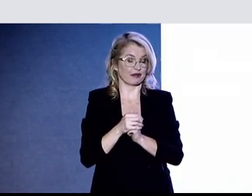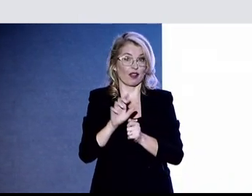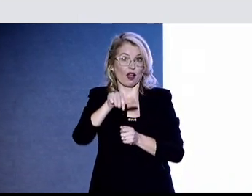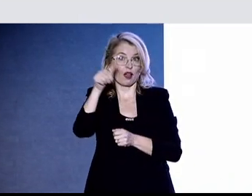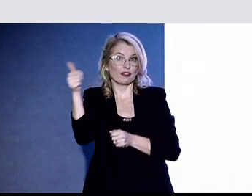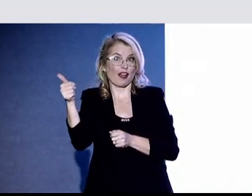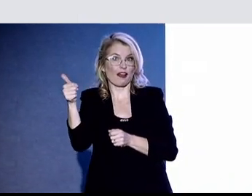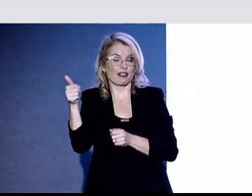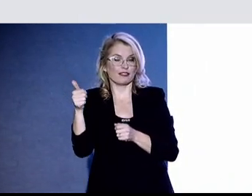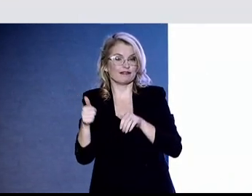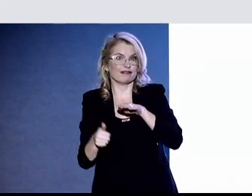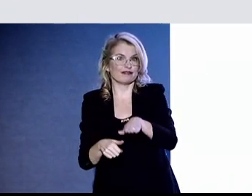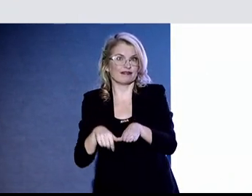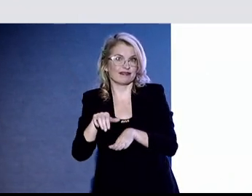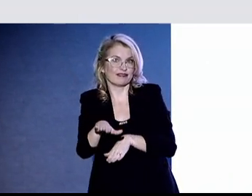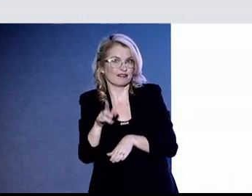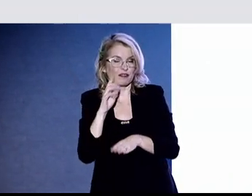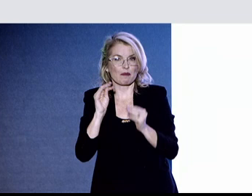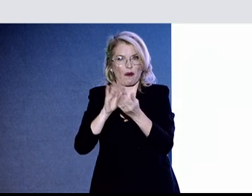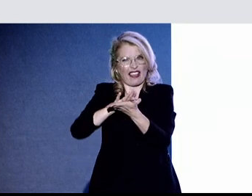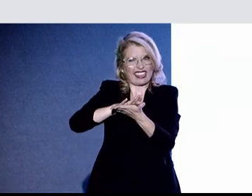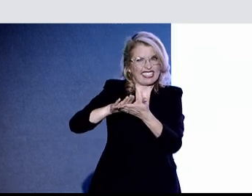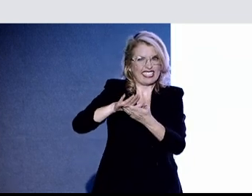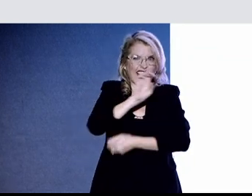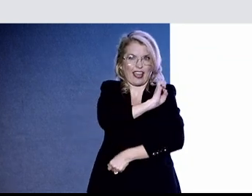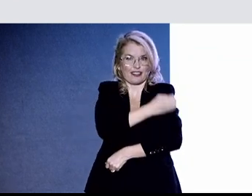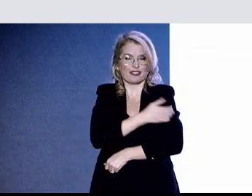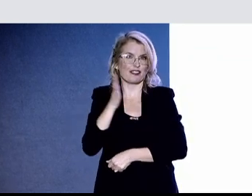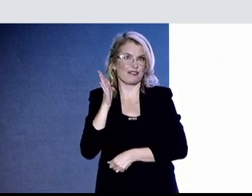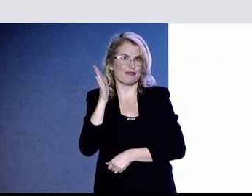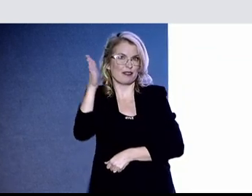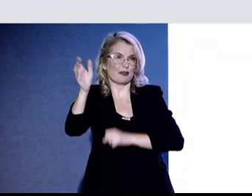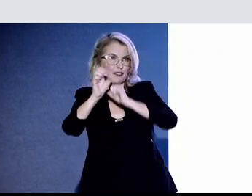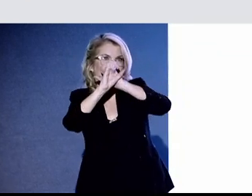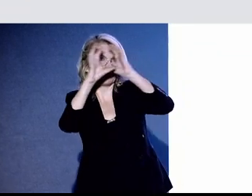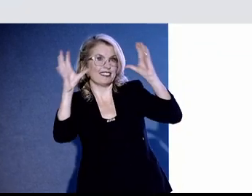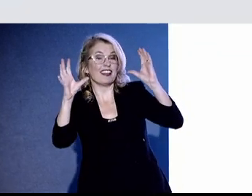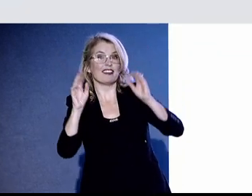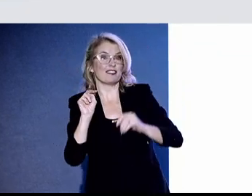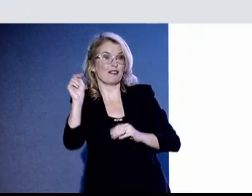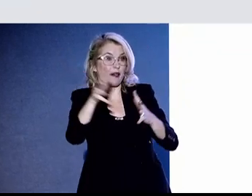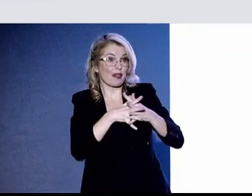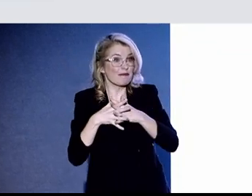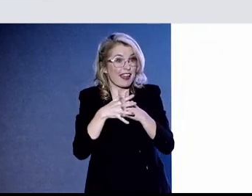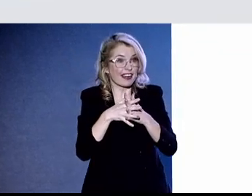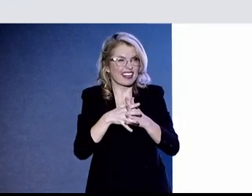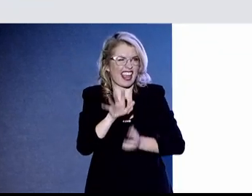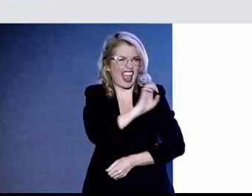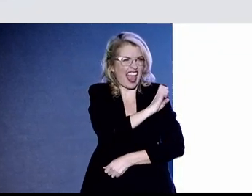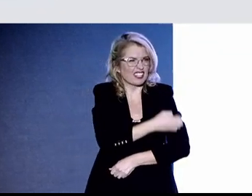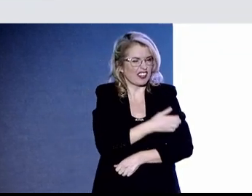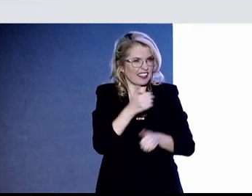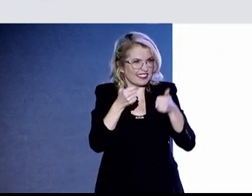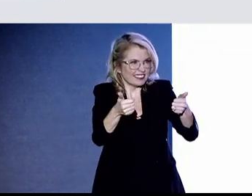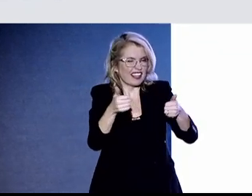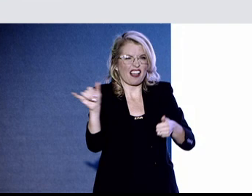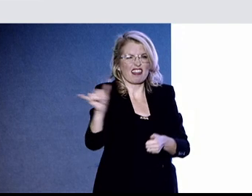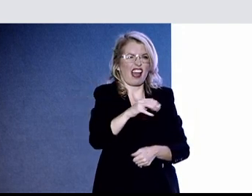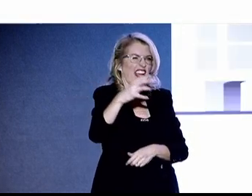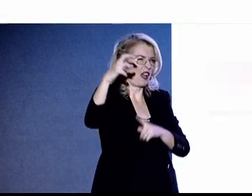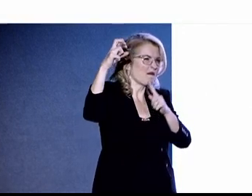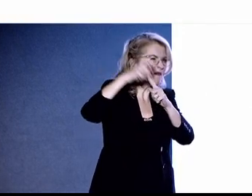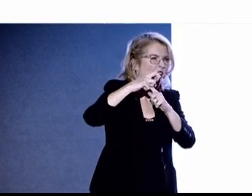Another step forward towards a cleaner energy future. So, North America, energized like a